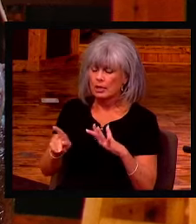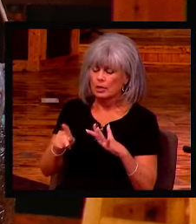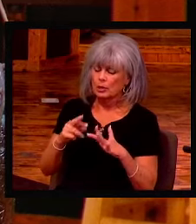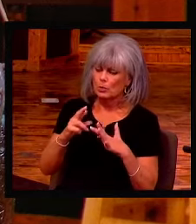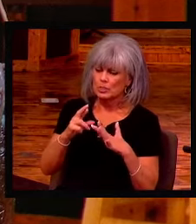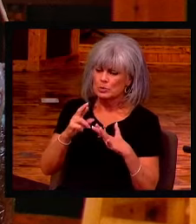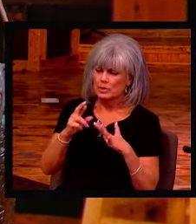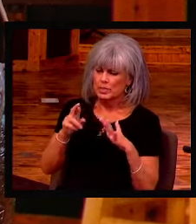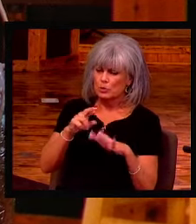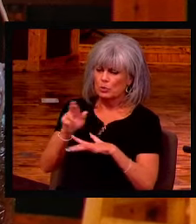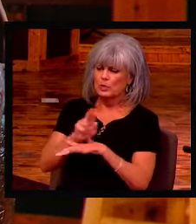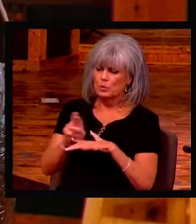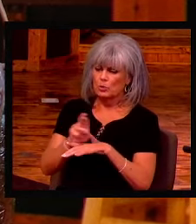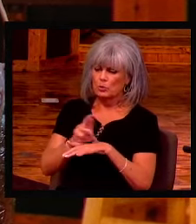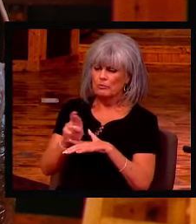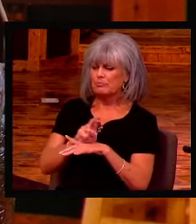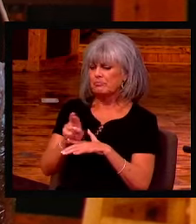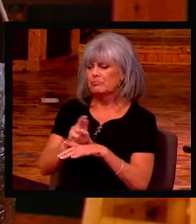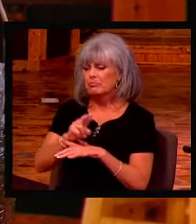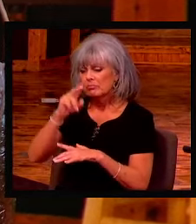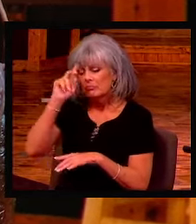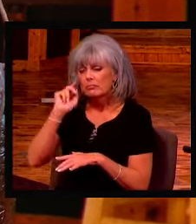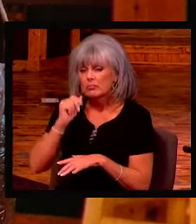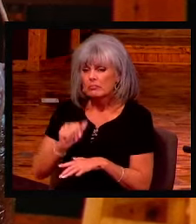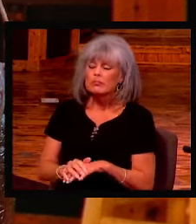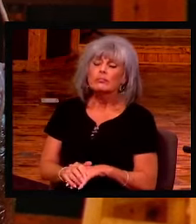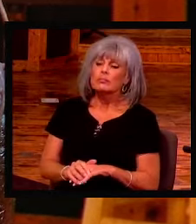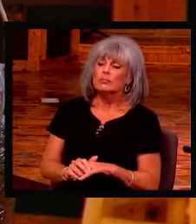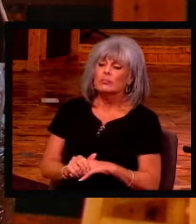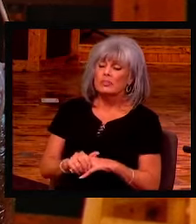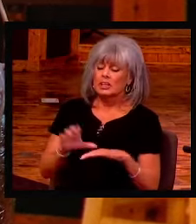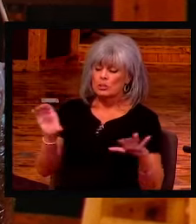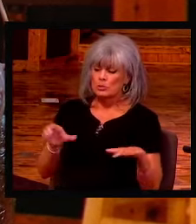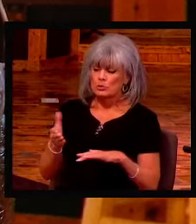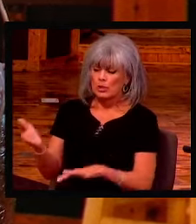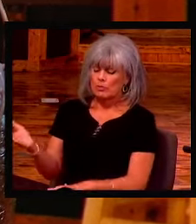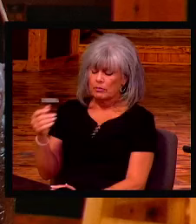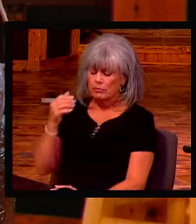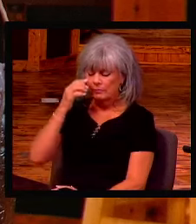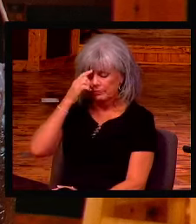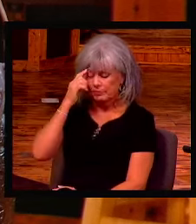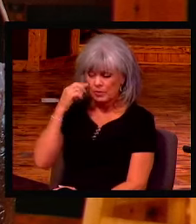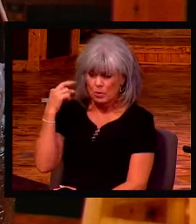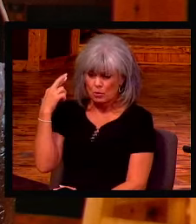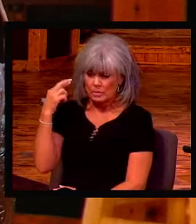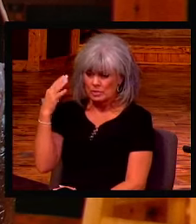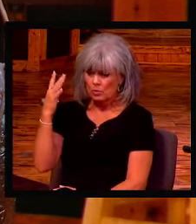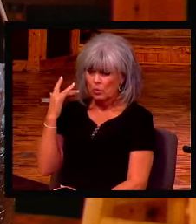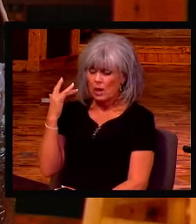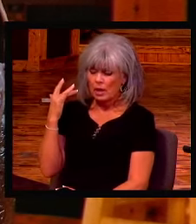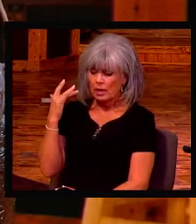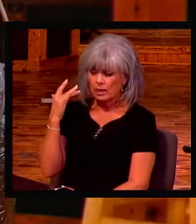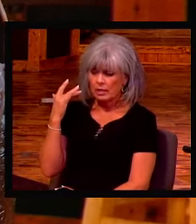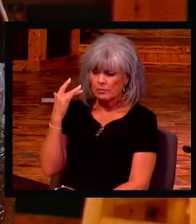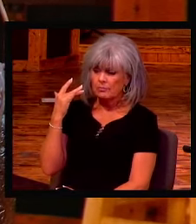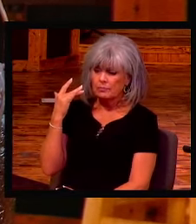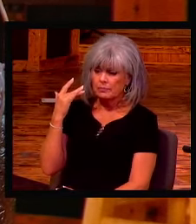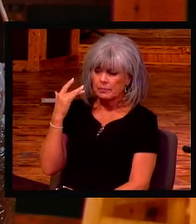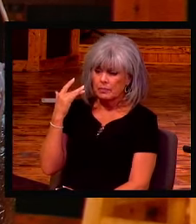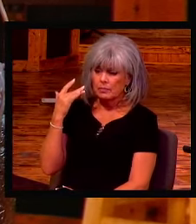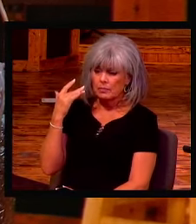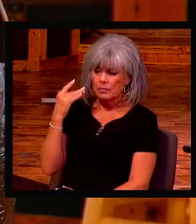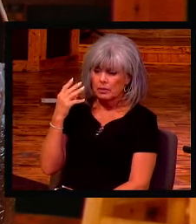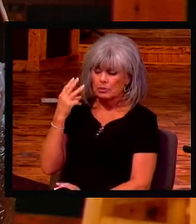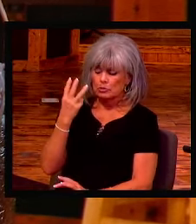and they do stuff. The reason why is the veil between the two worlds